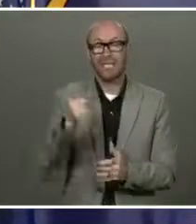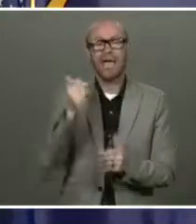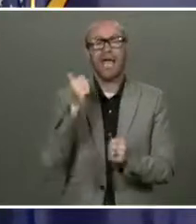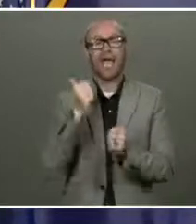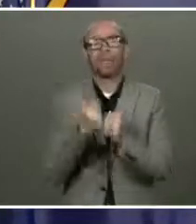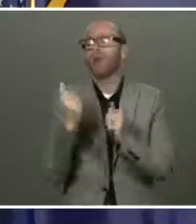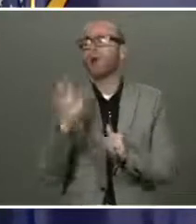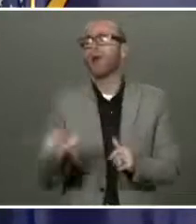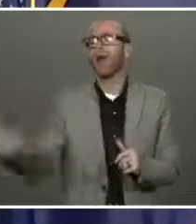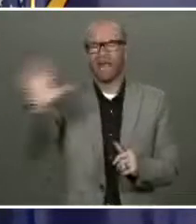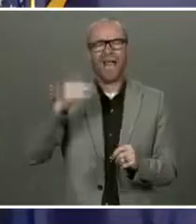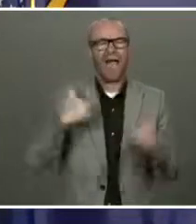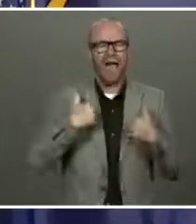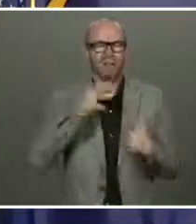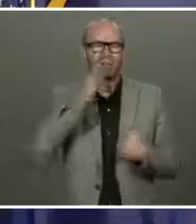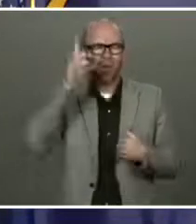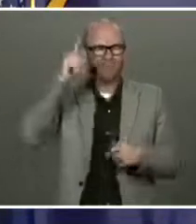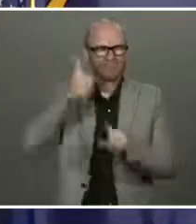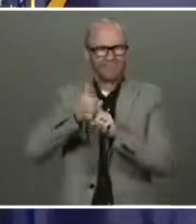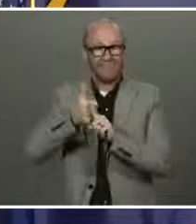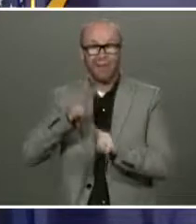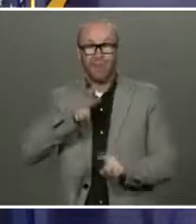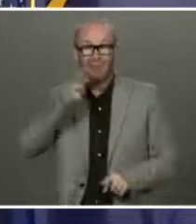everywhere, always. It's